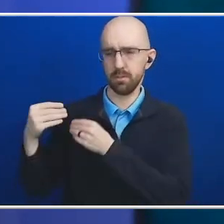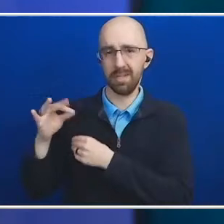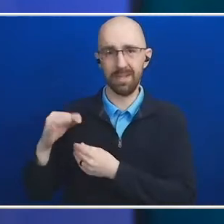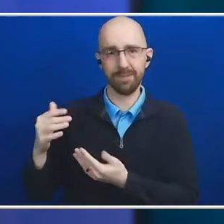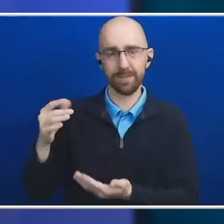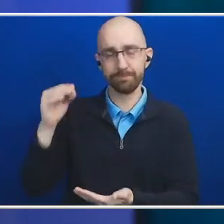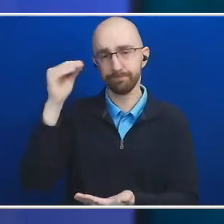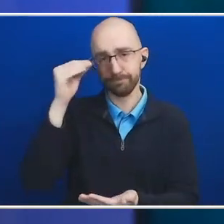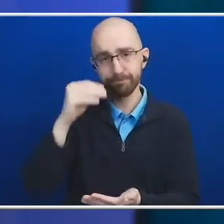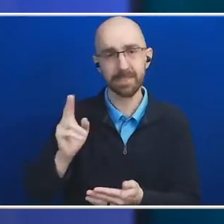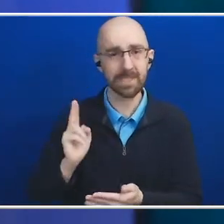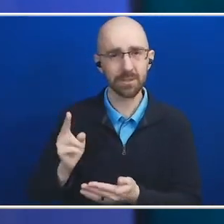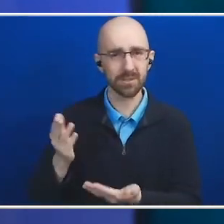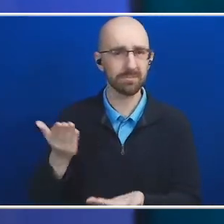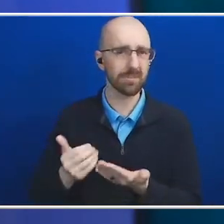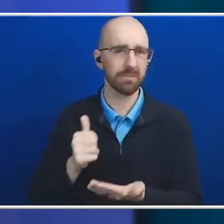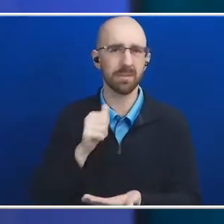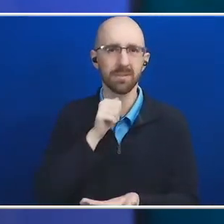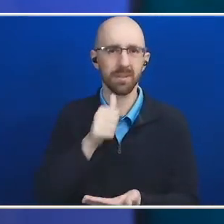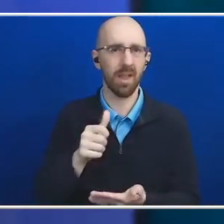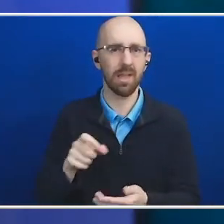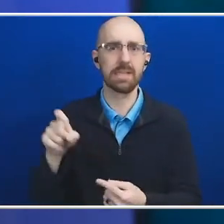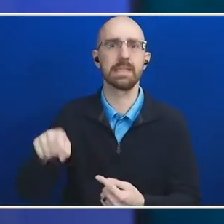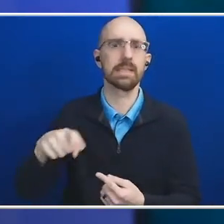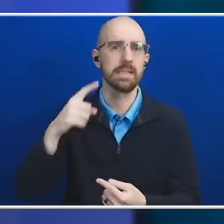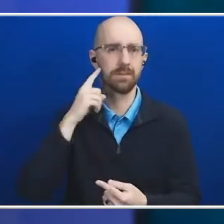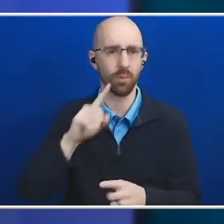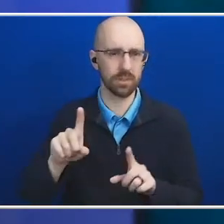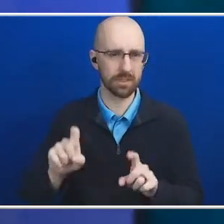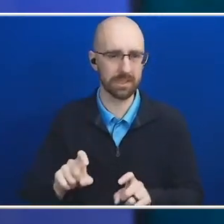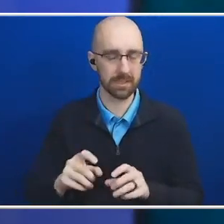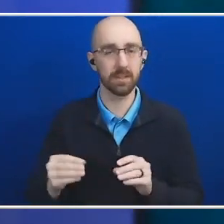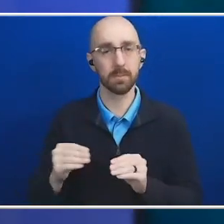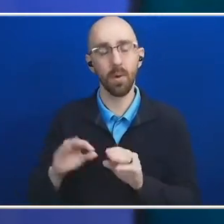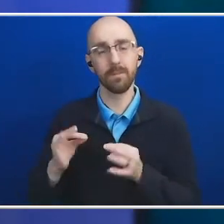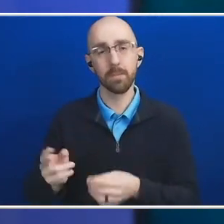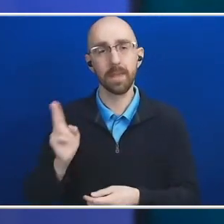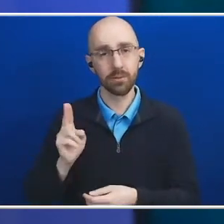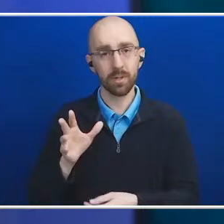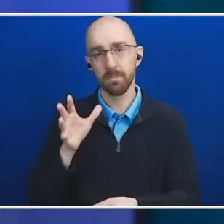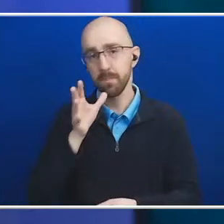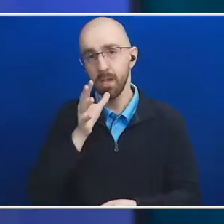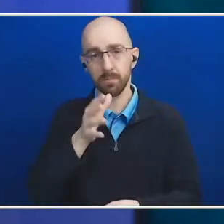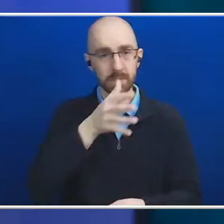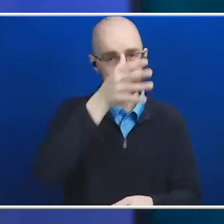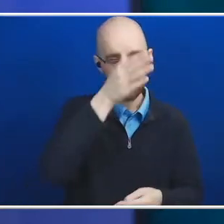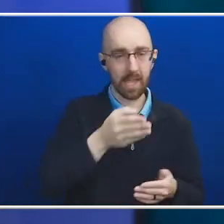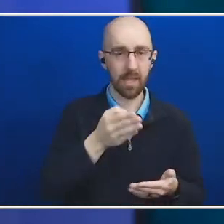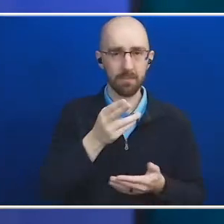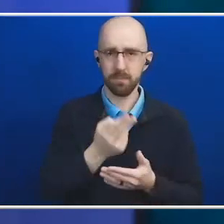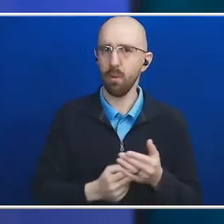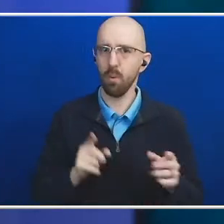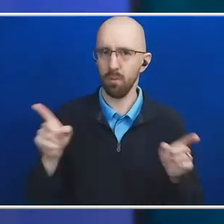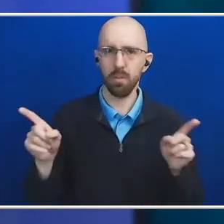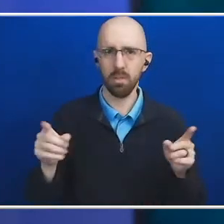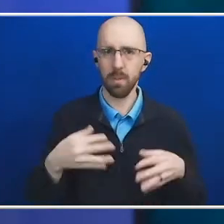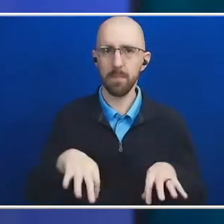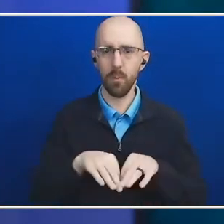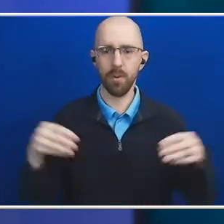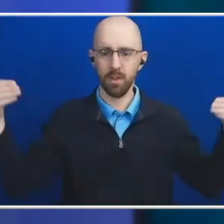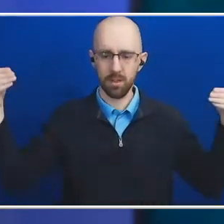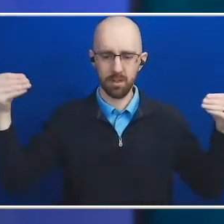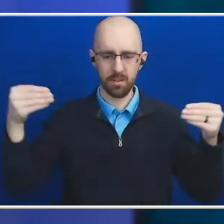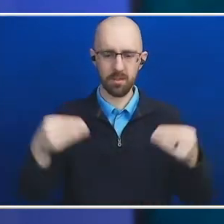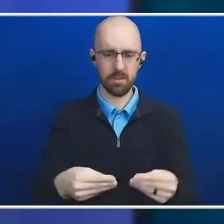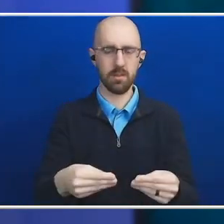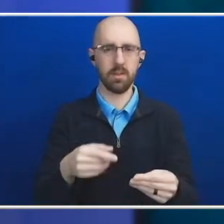indication for genetic testing. The more of your family history, both mom and dad's side, really does matter. And from that, you